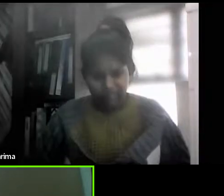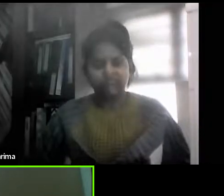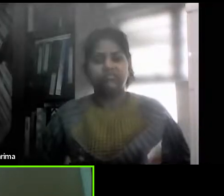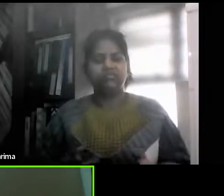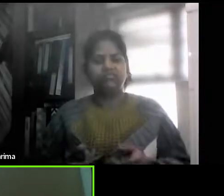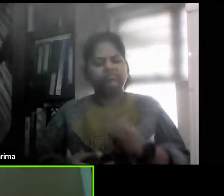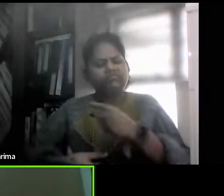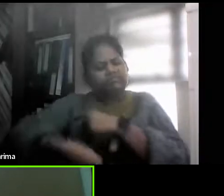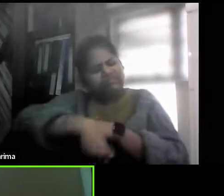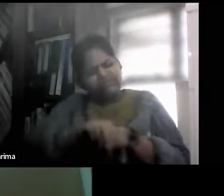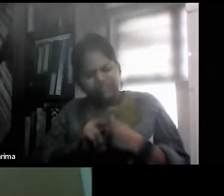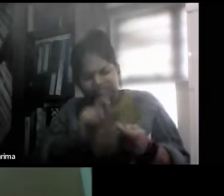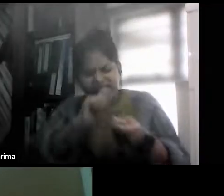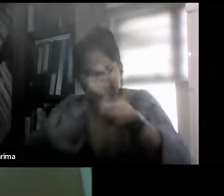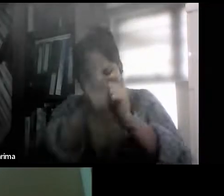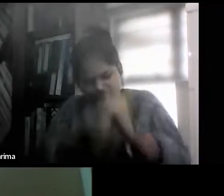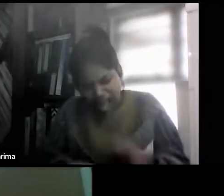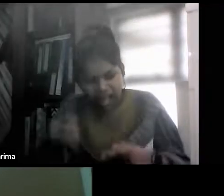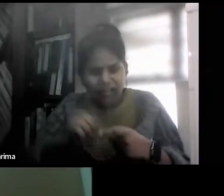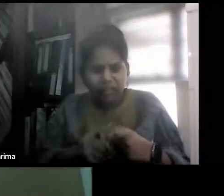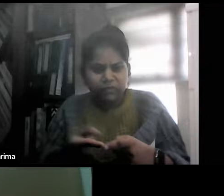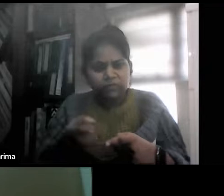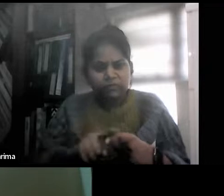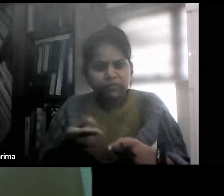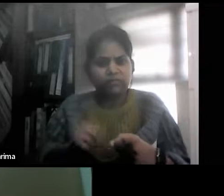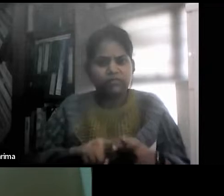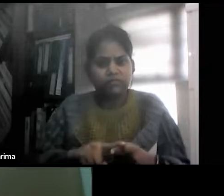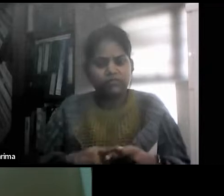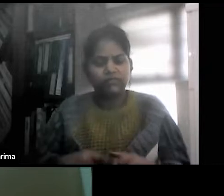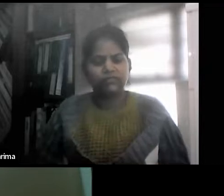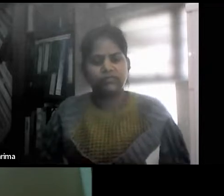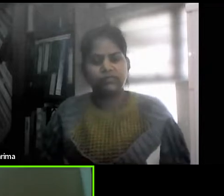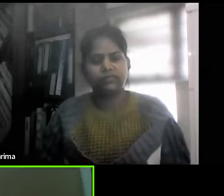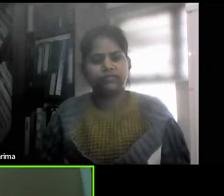actually happening. So primarily